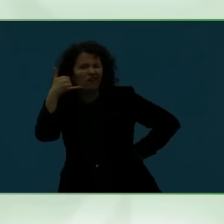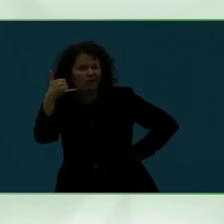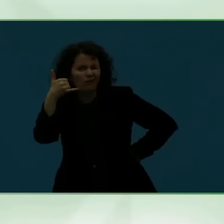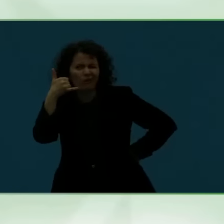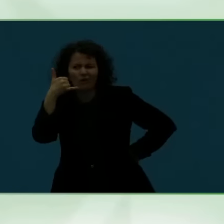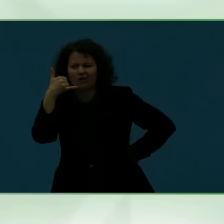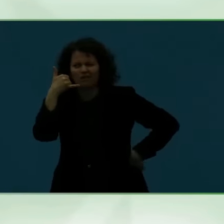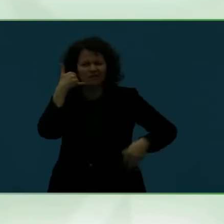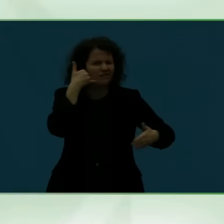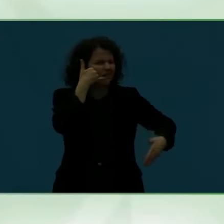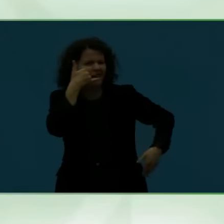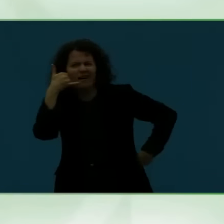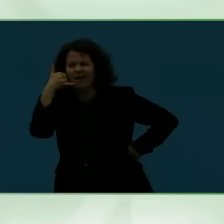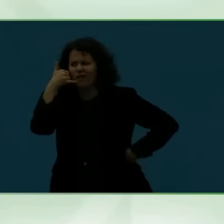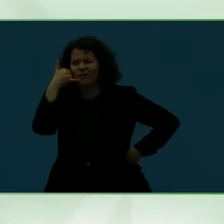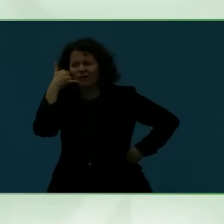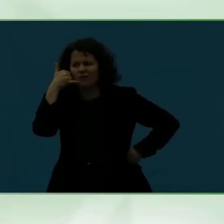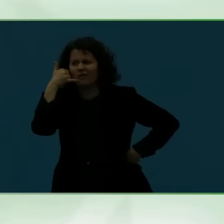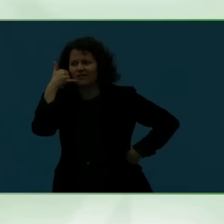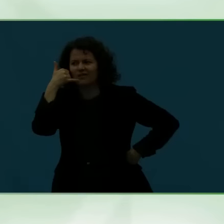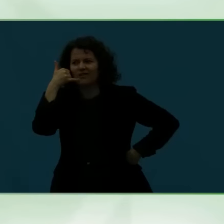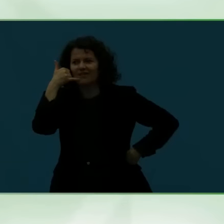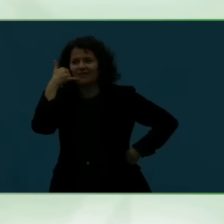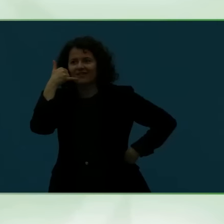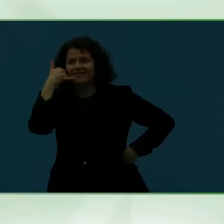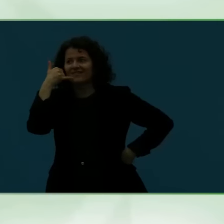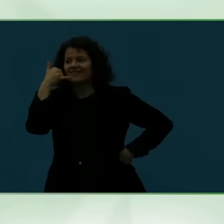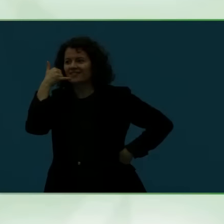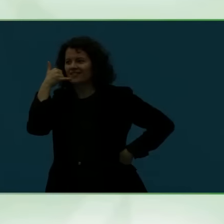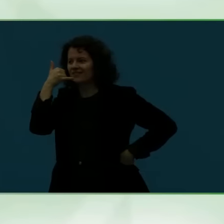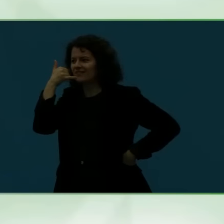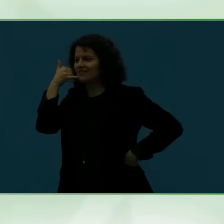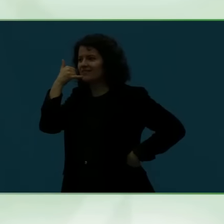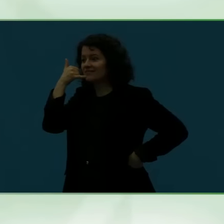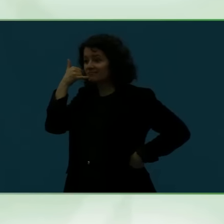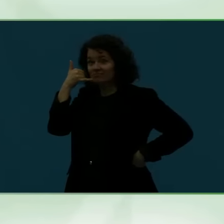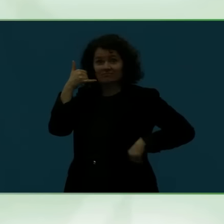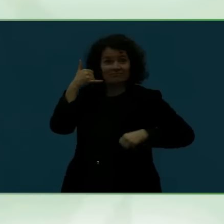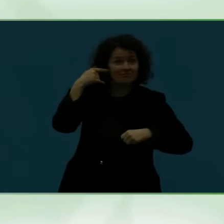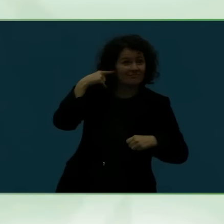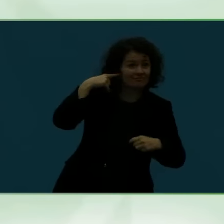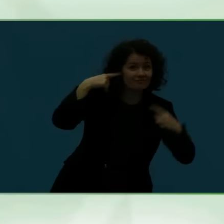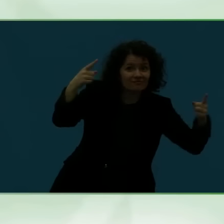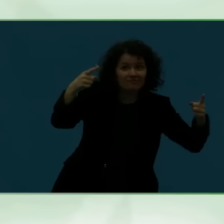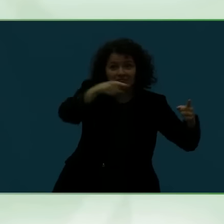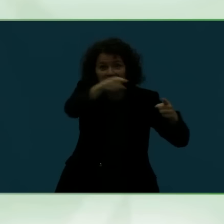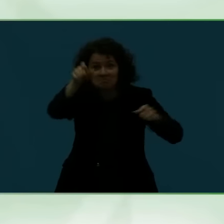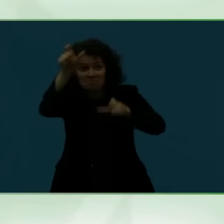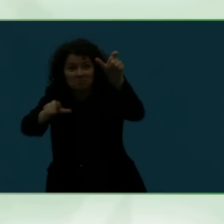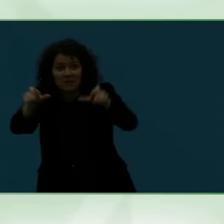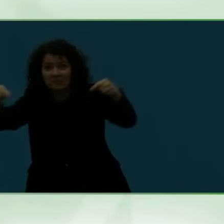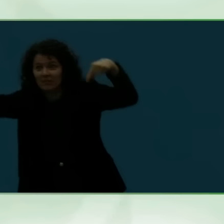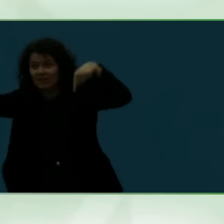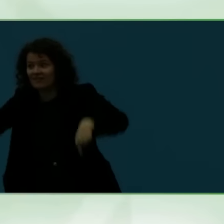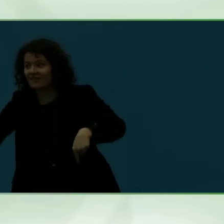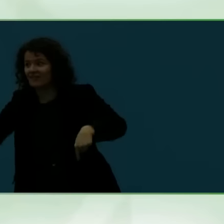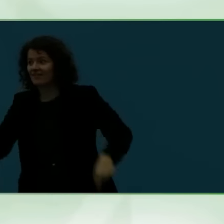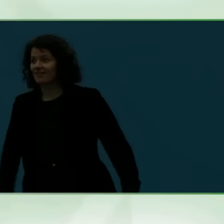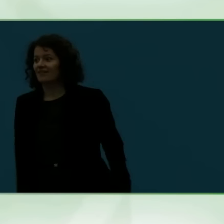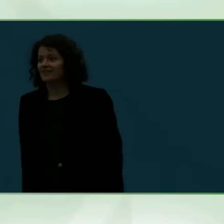Is there anybody? Is there here? Huh? Is people here?